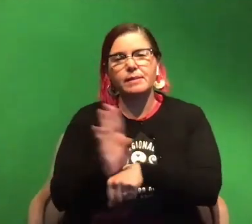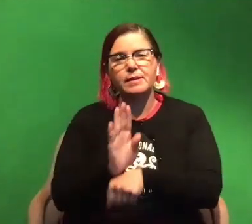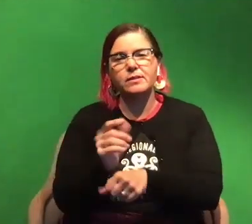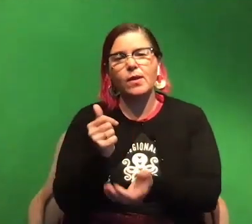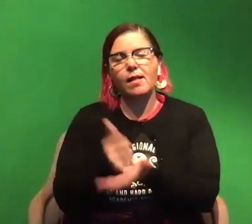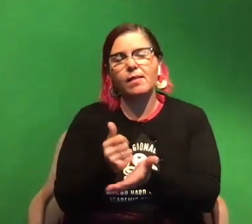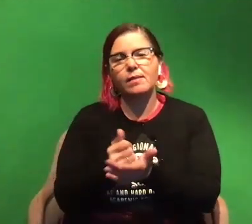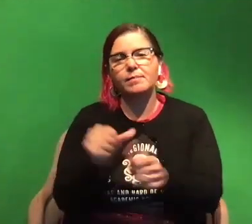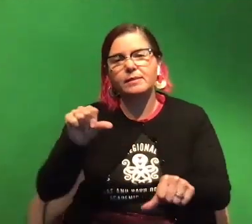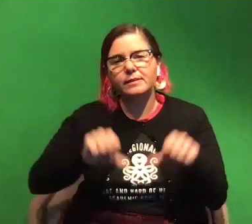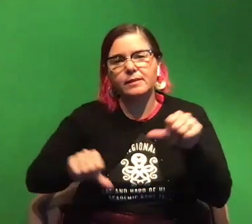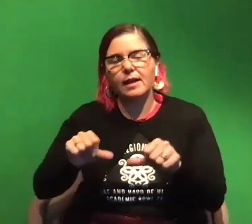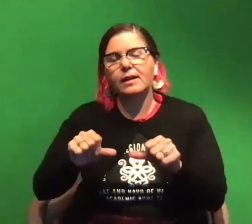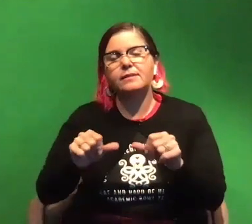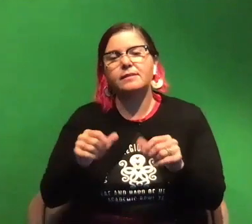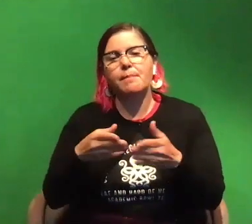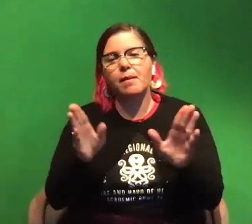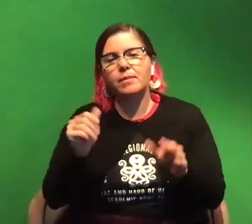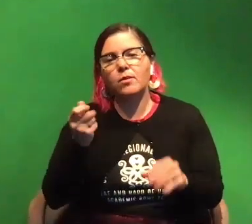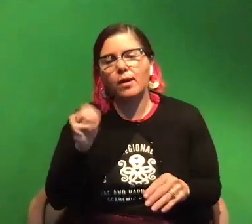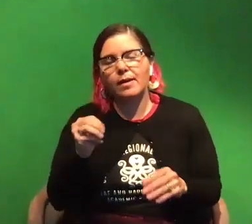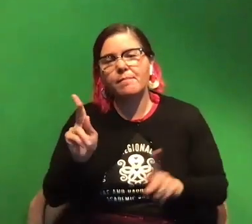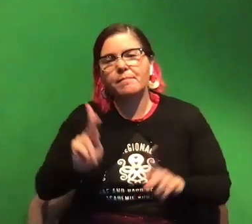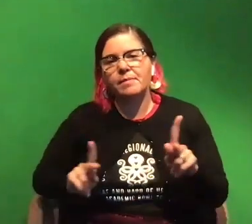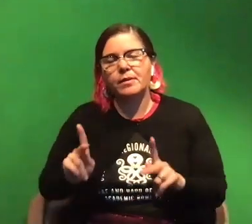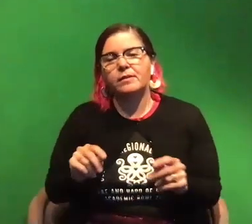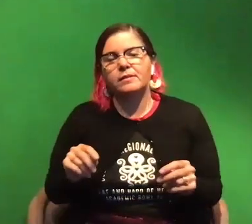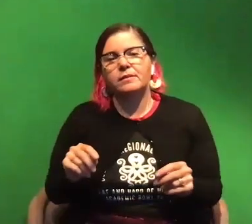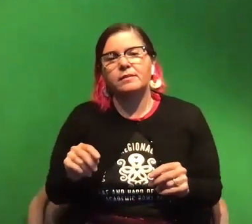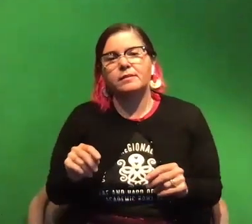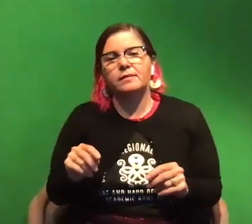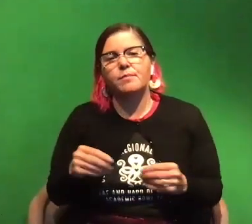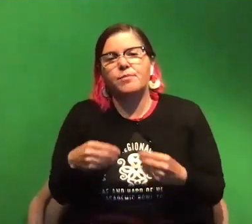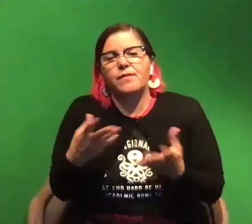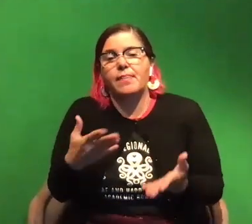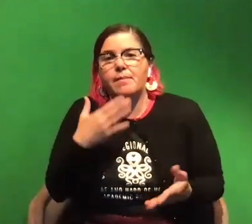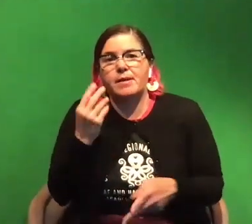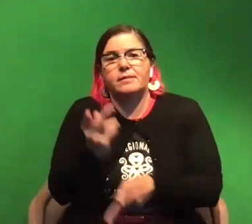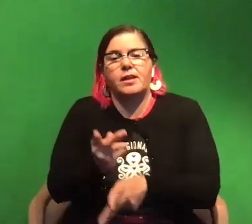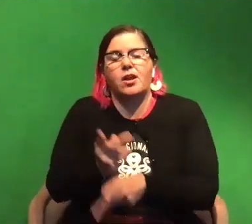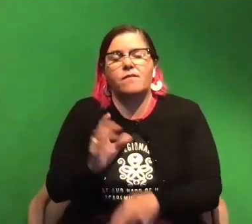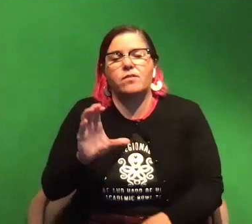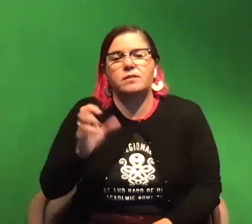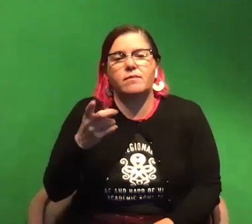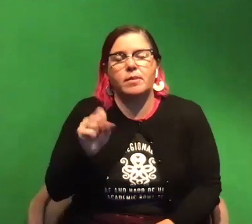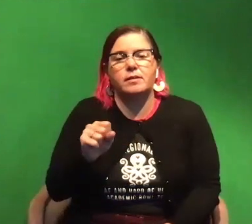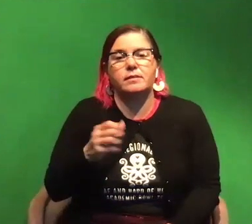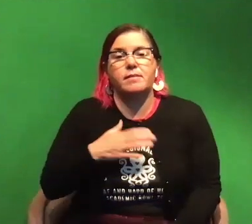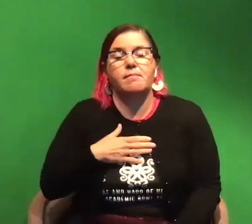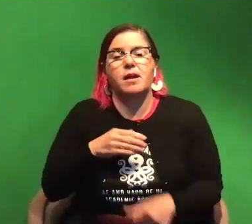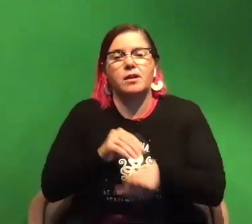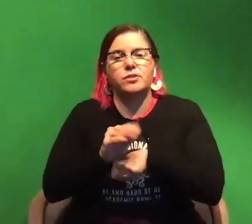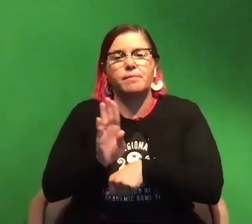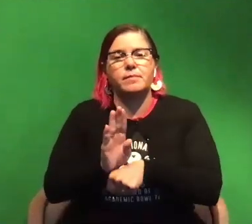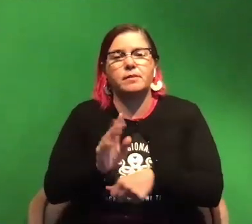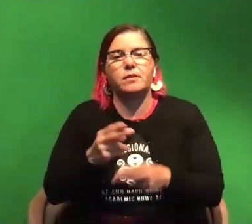scientists and public aquarium folks basically provide the best care for cephalopods. So my consulting business is